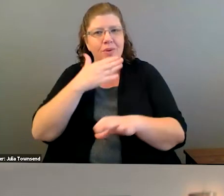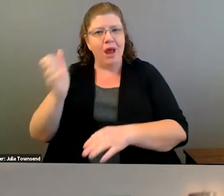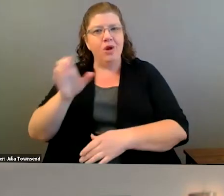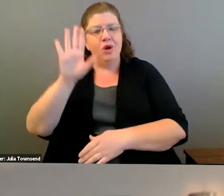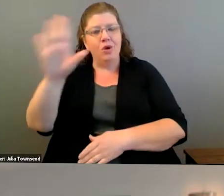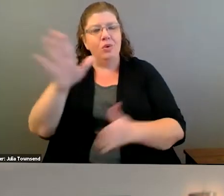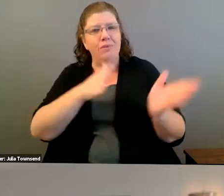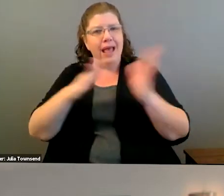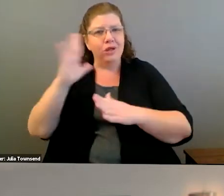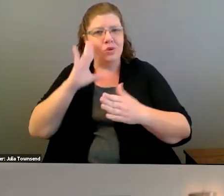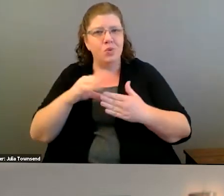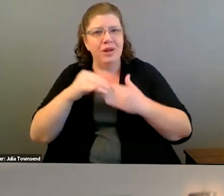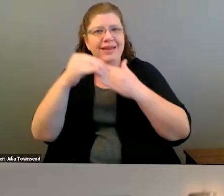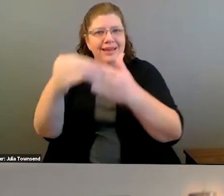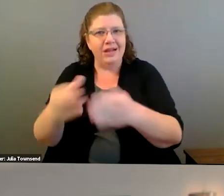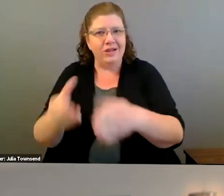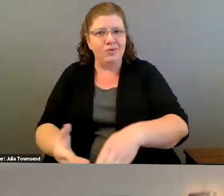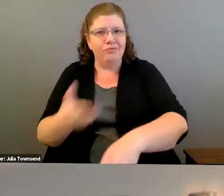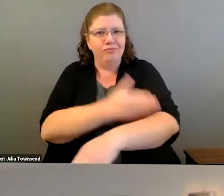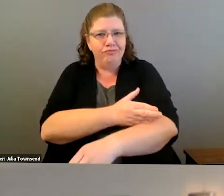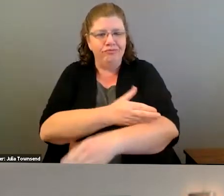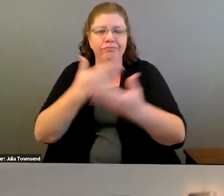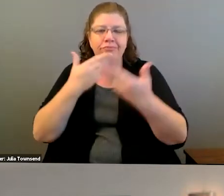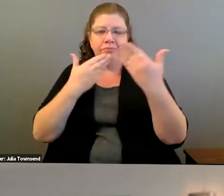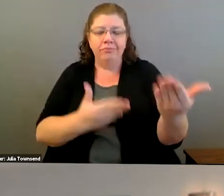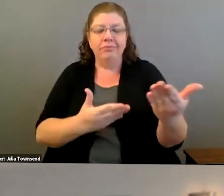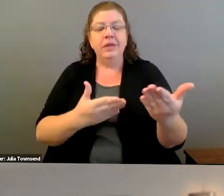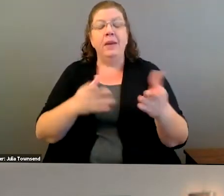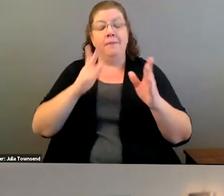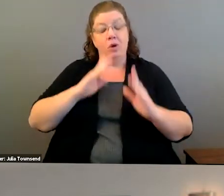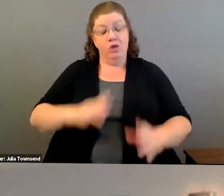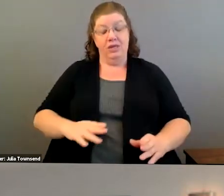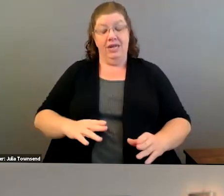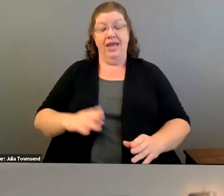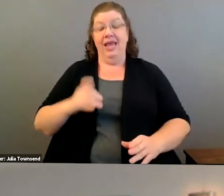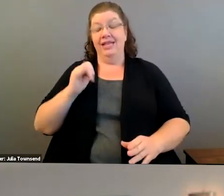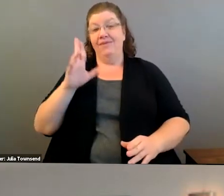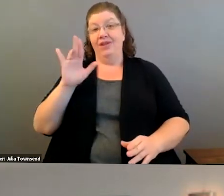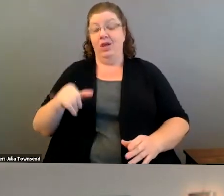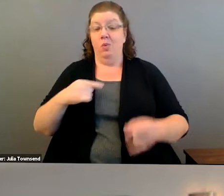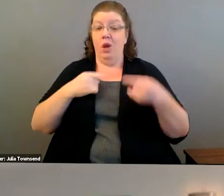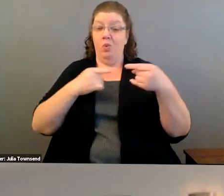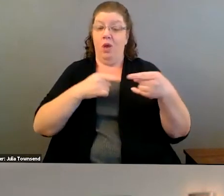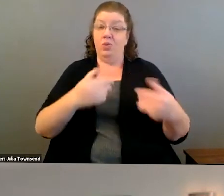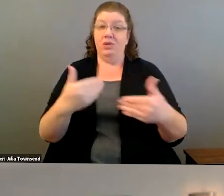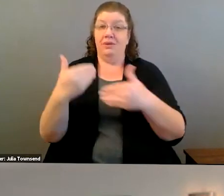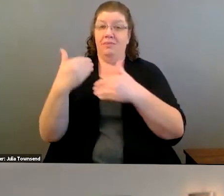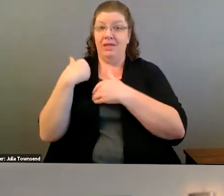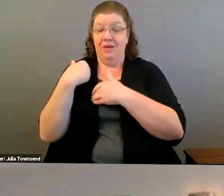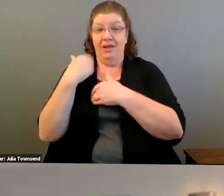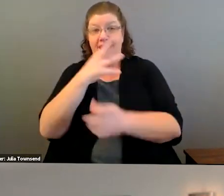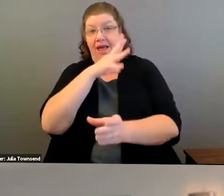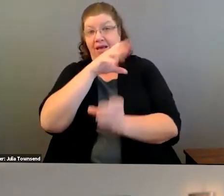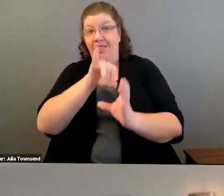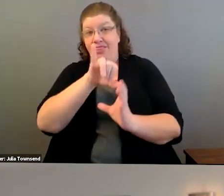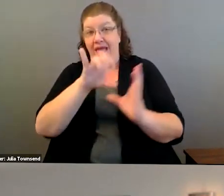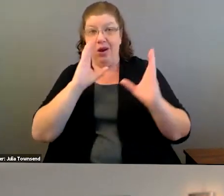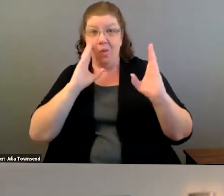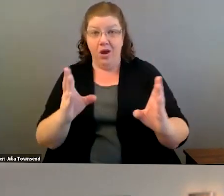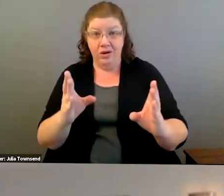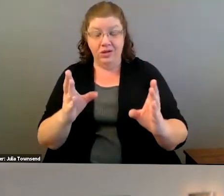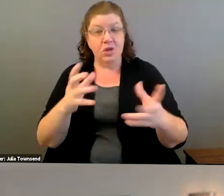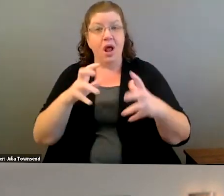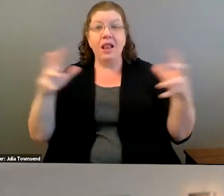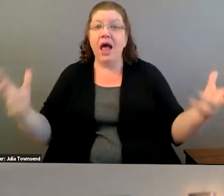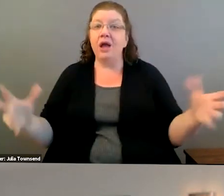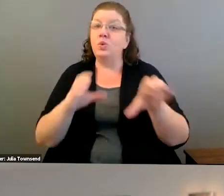lead us there. Personally and civically, we now wrestle with the responsibility that attends that awareness. There's a lot to do.